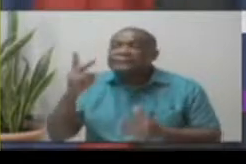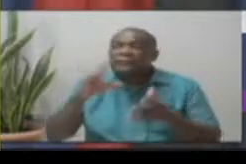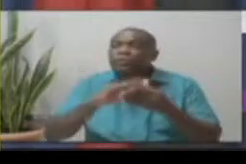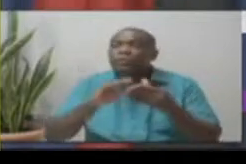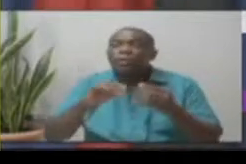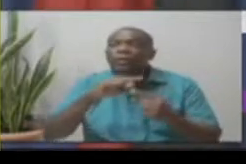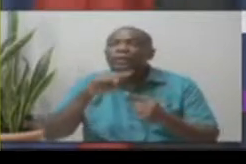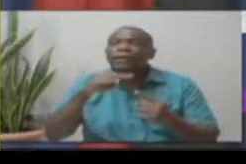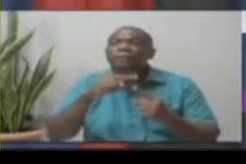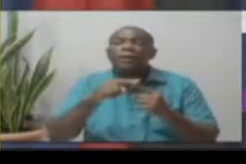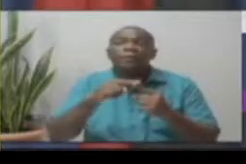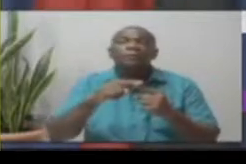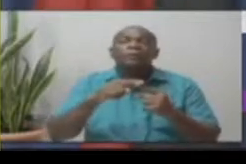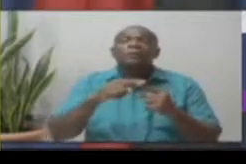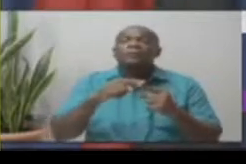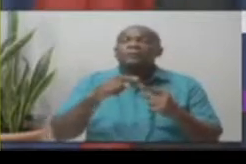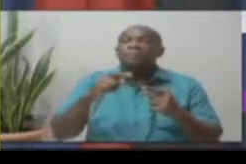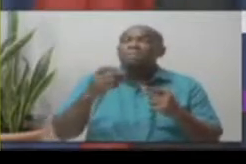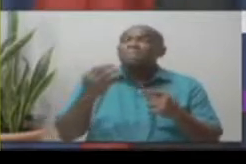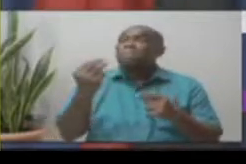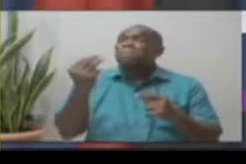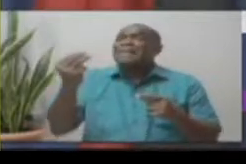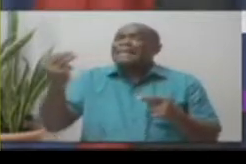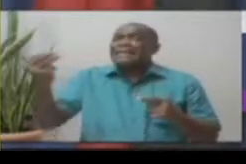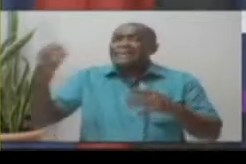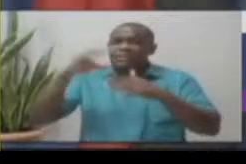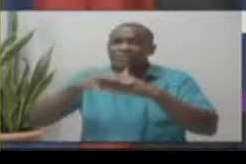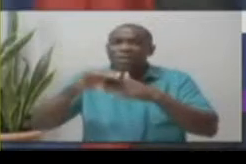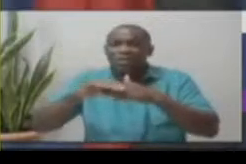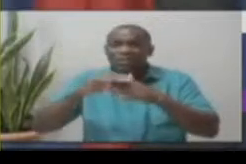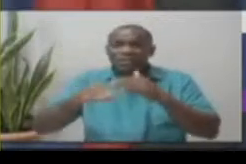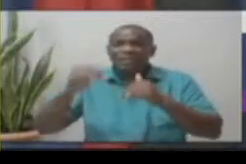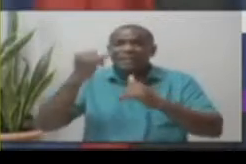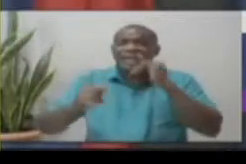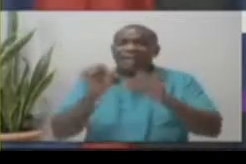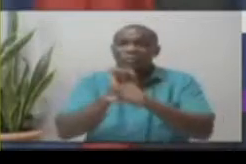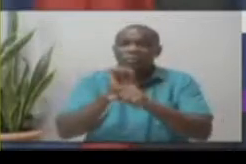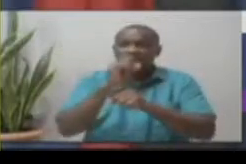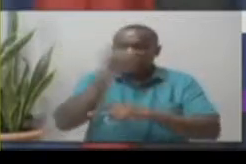of the last government. They're still in the parliament, waiting to come back.